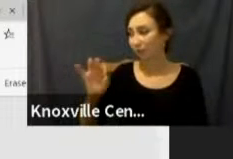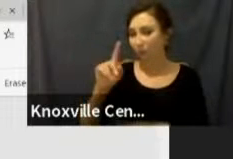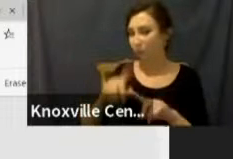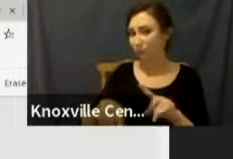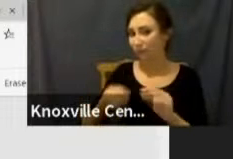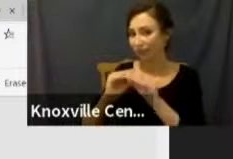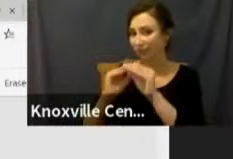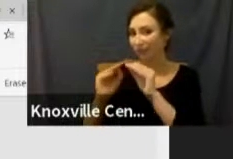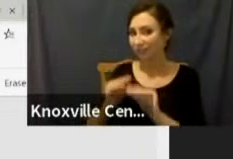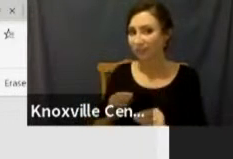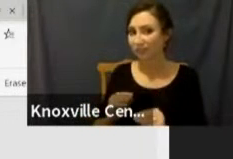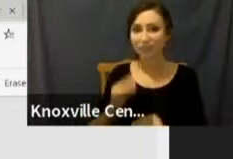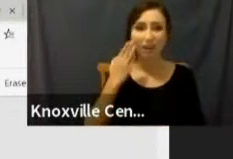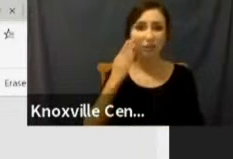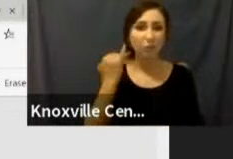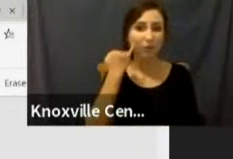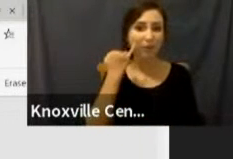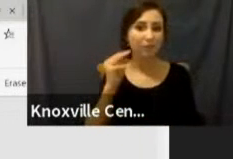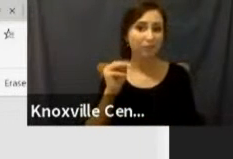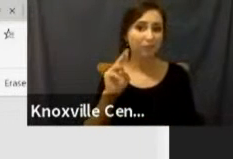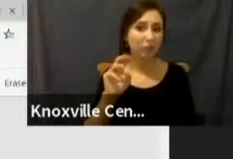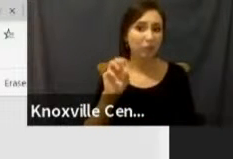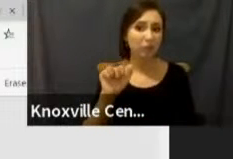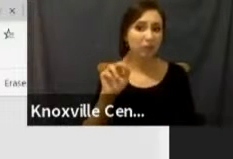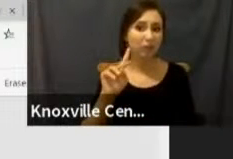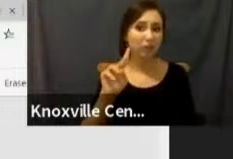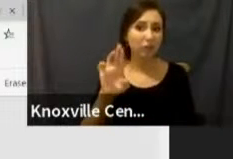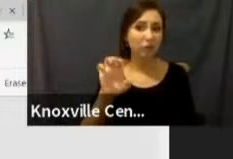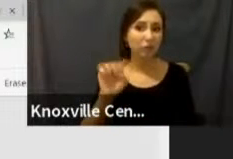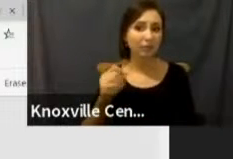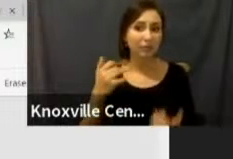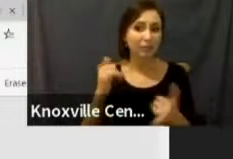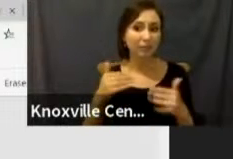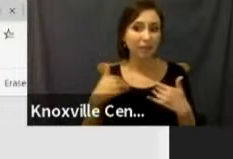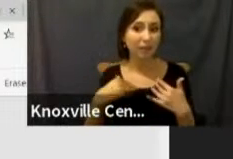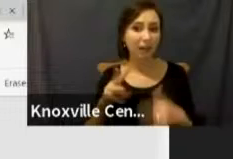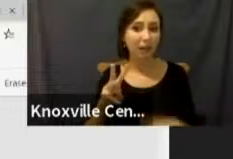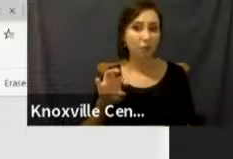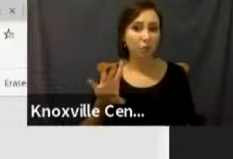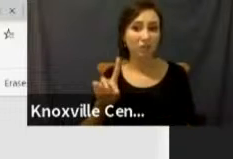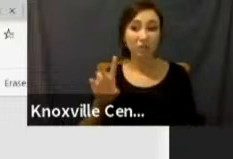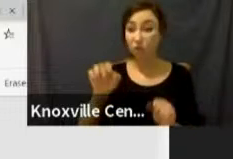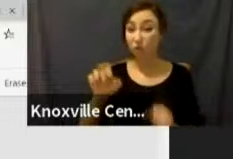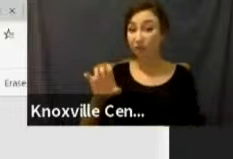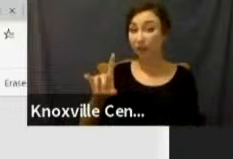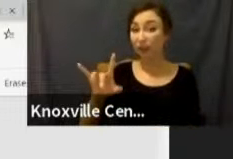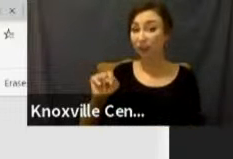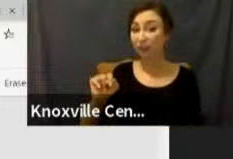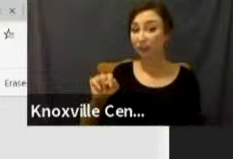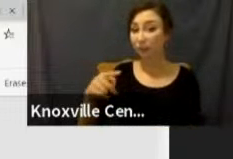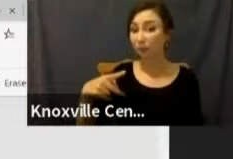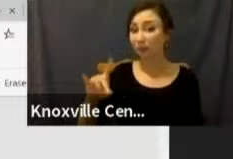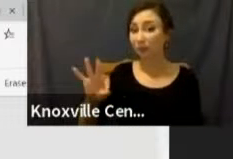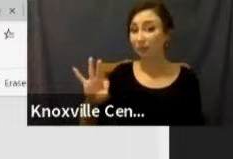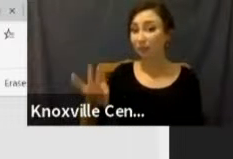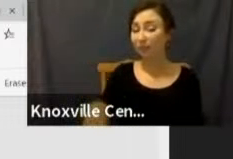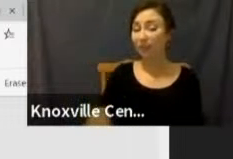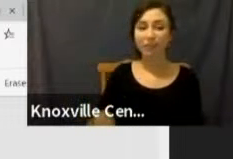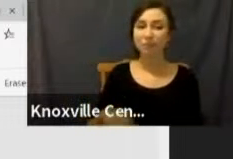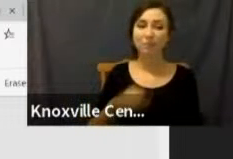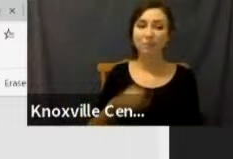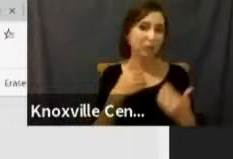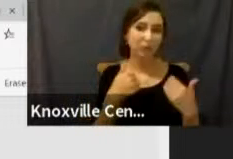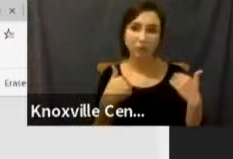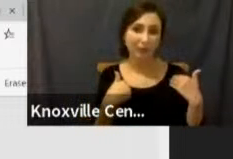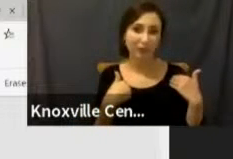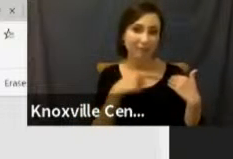his Word version, of this. You can edit a PDF. You should be able. We don't have we don't have the